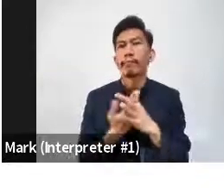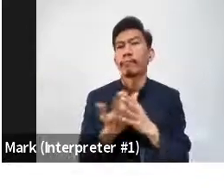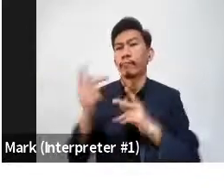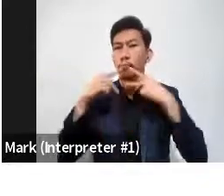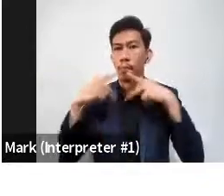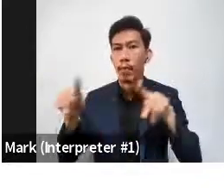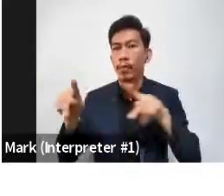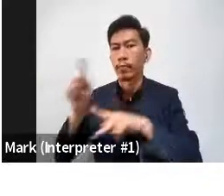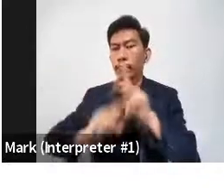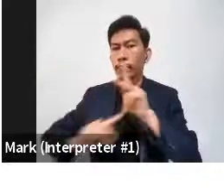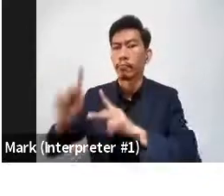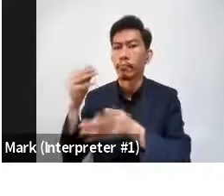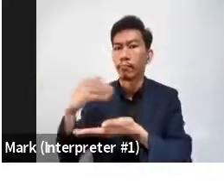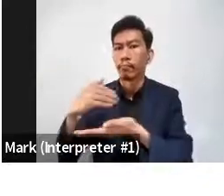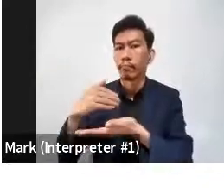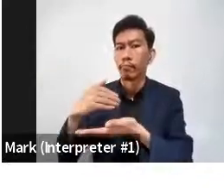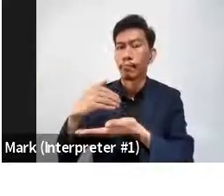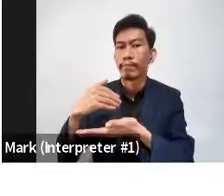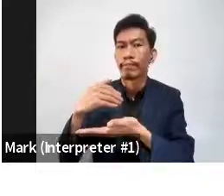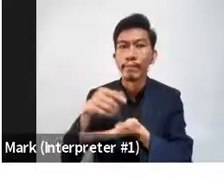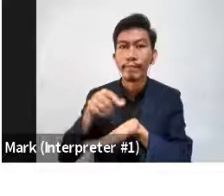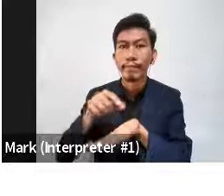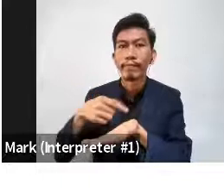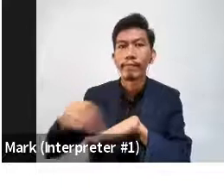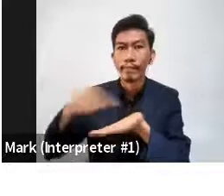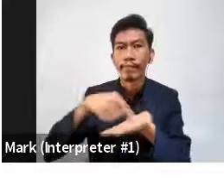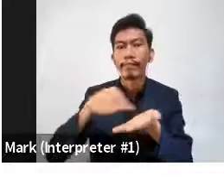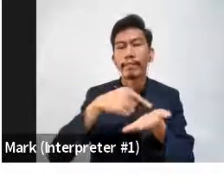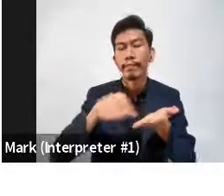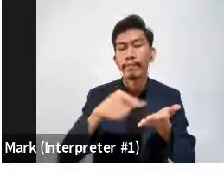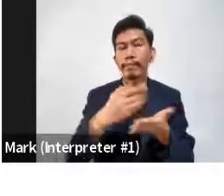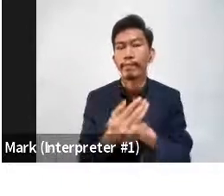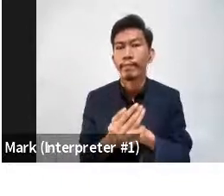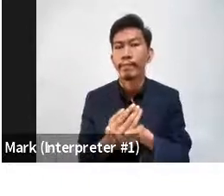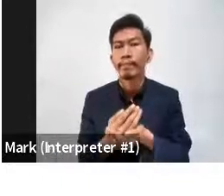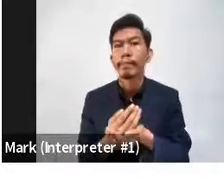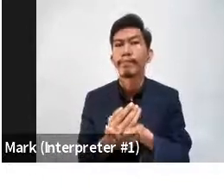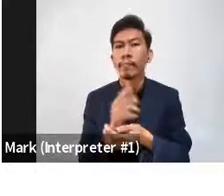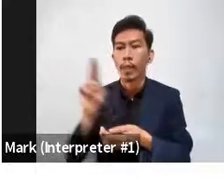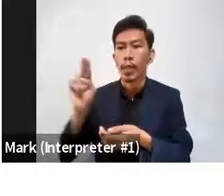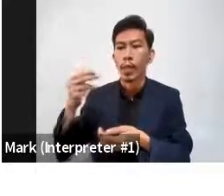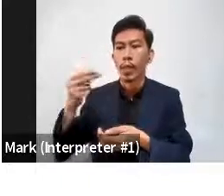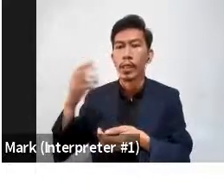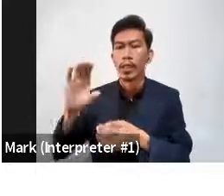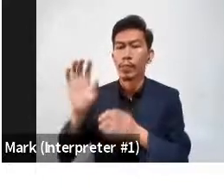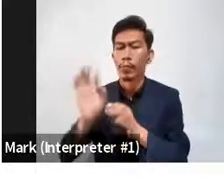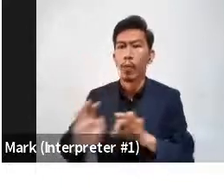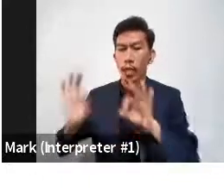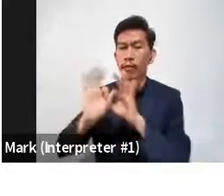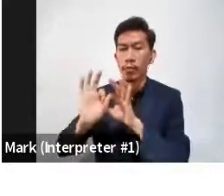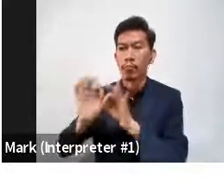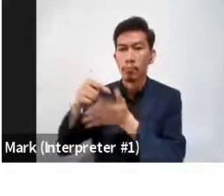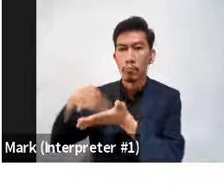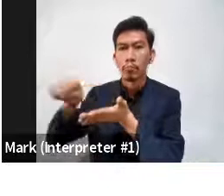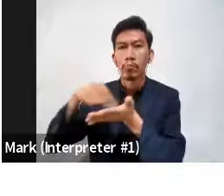So in UHC, public spending is critical. No other country that